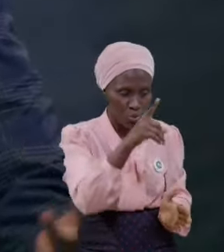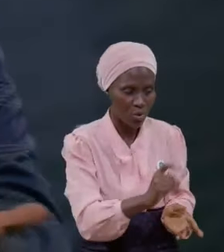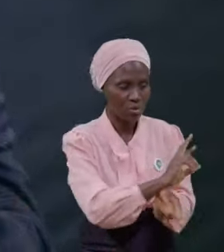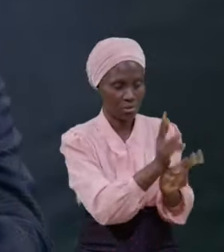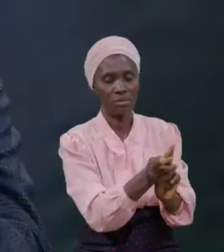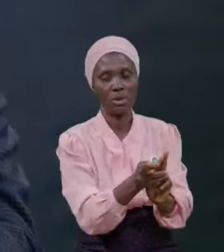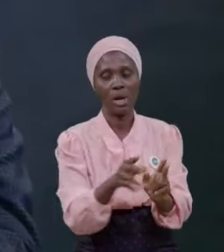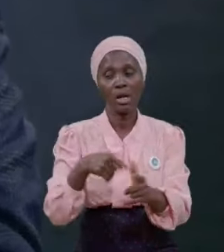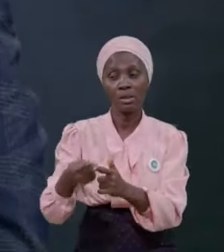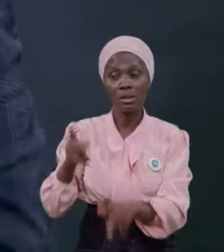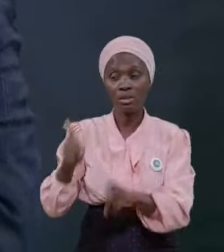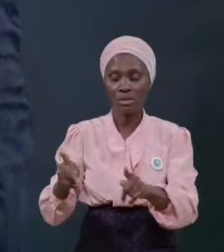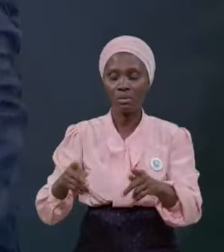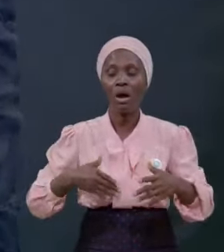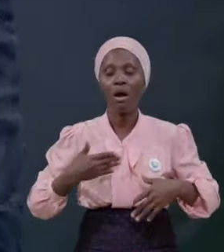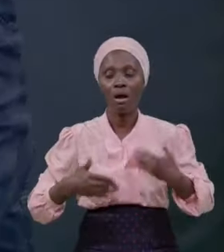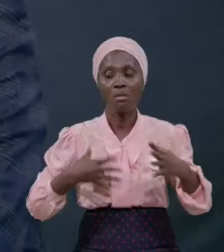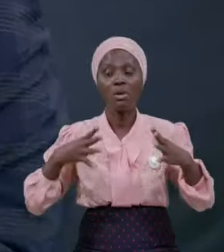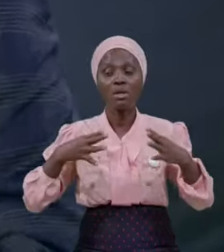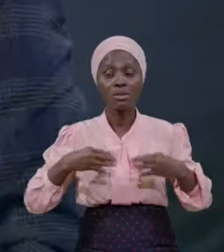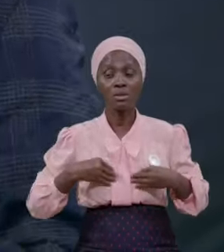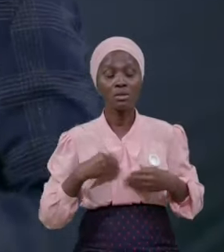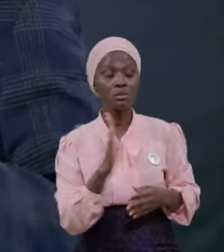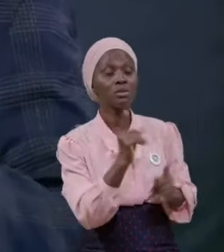were baptized, and